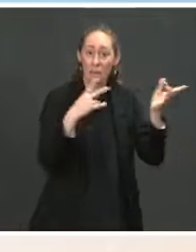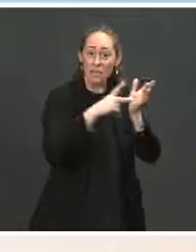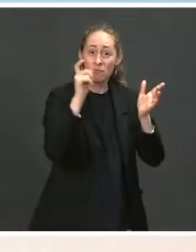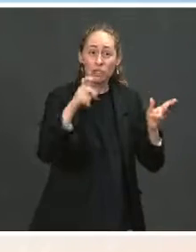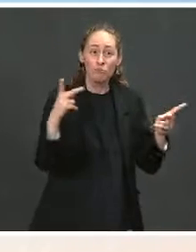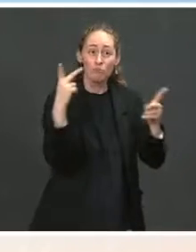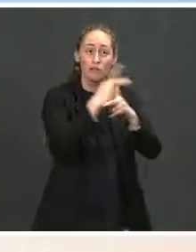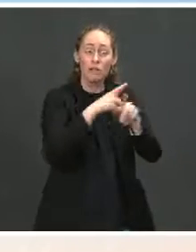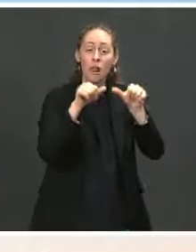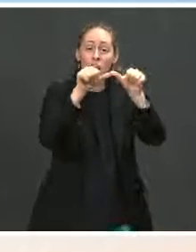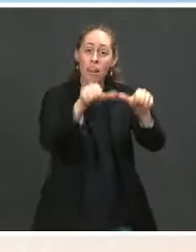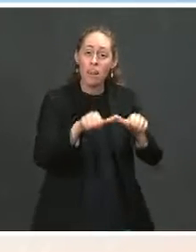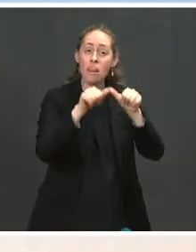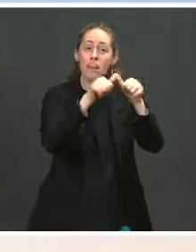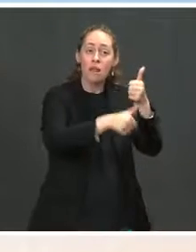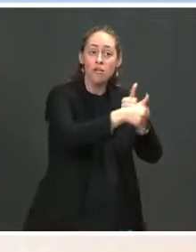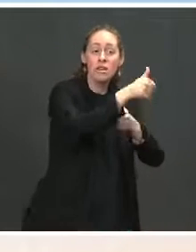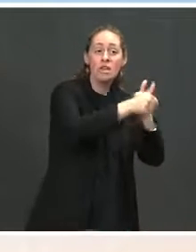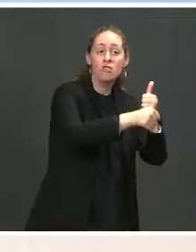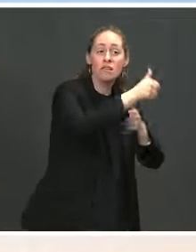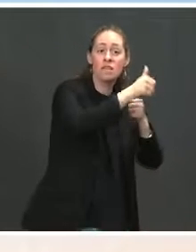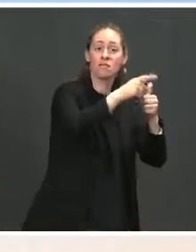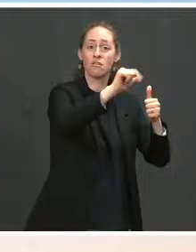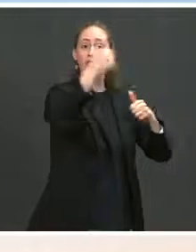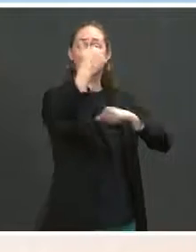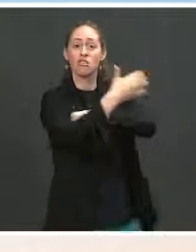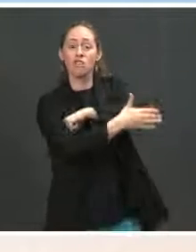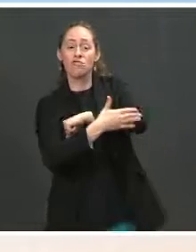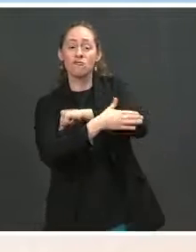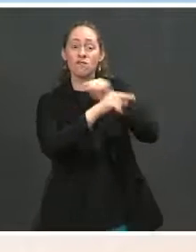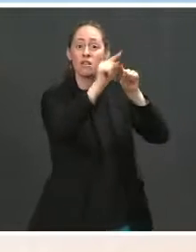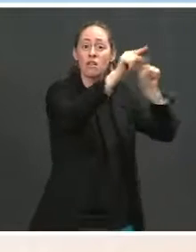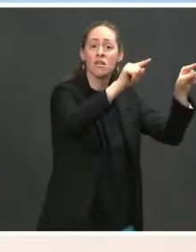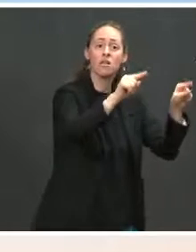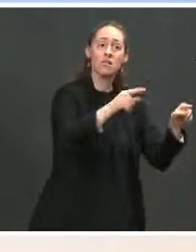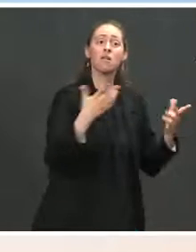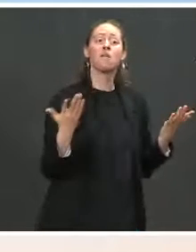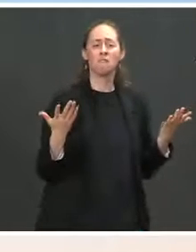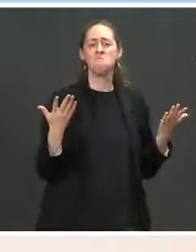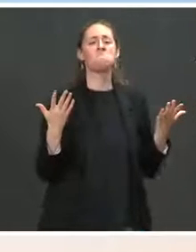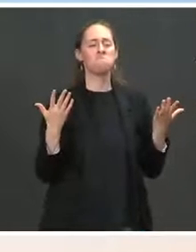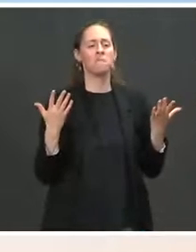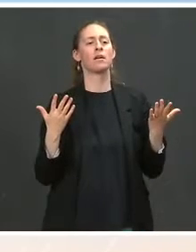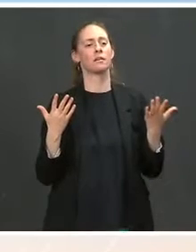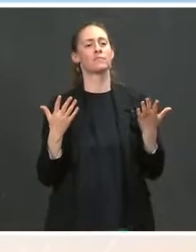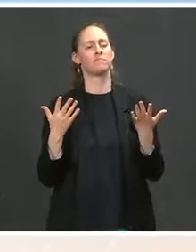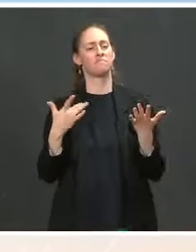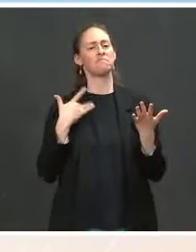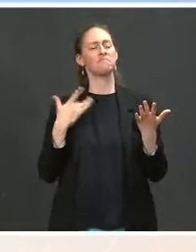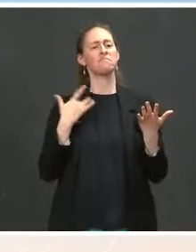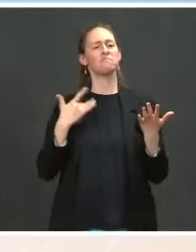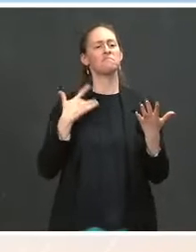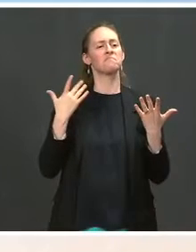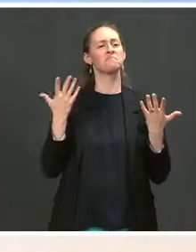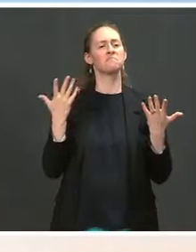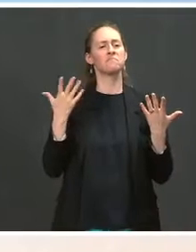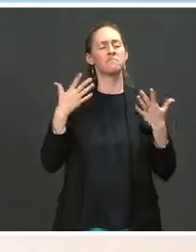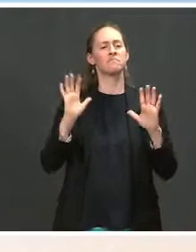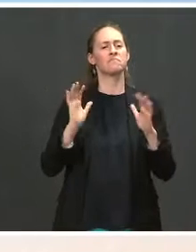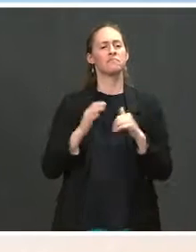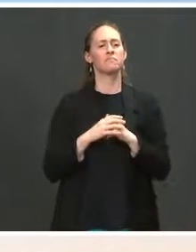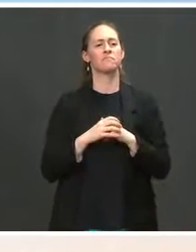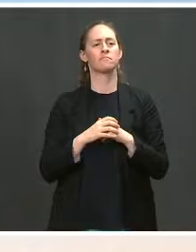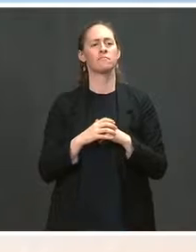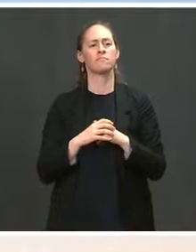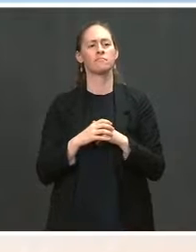spread into many other regions of the world, that we can still, we still do have the ability to have a